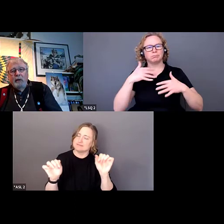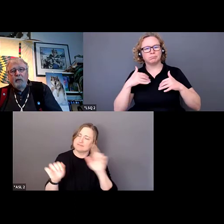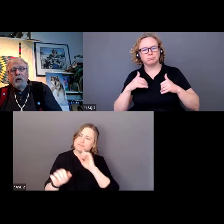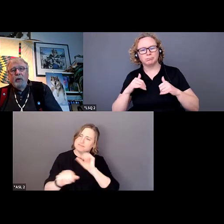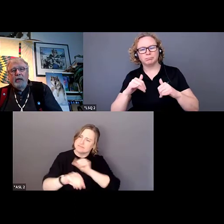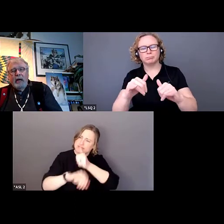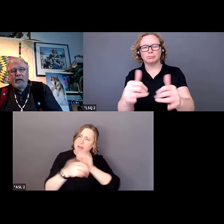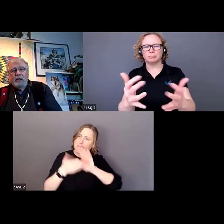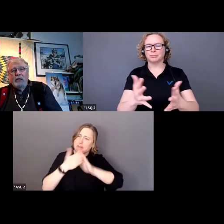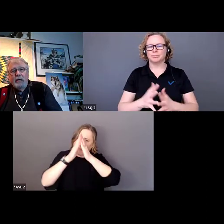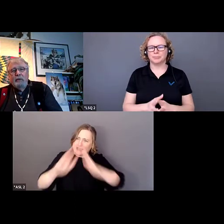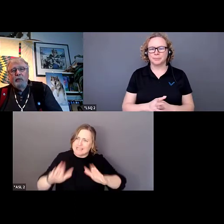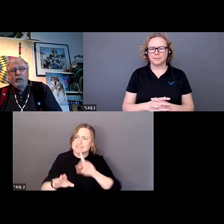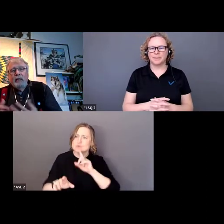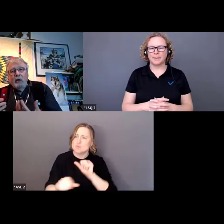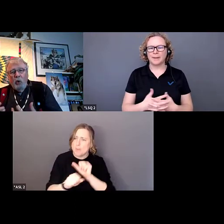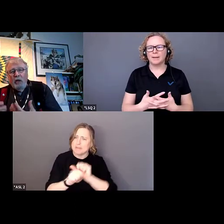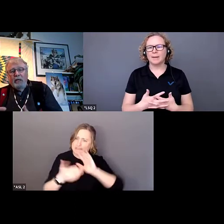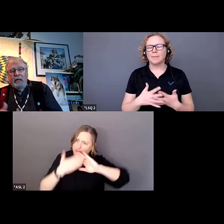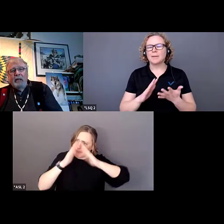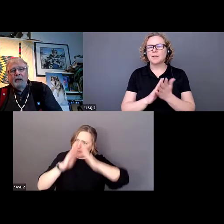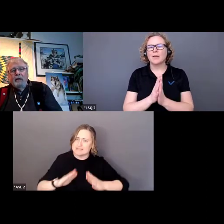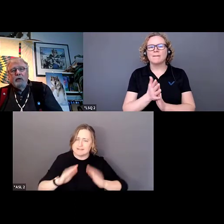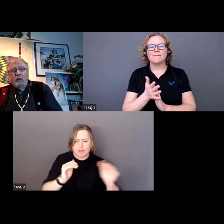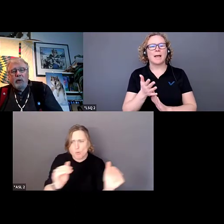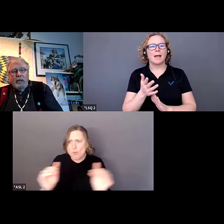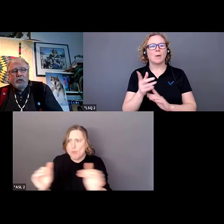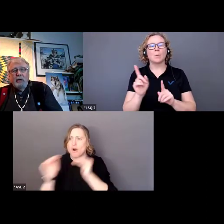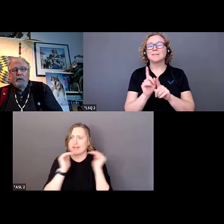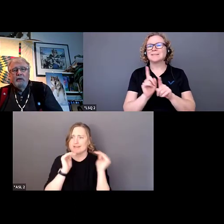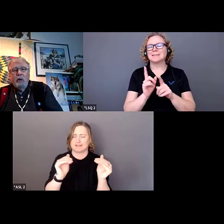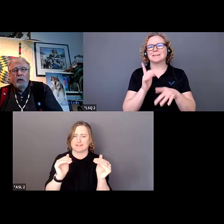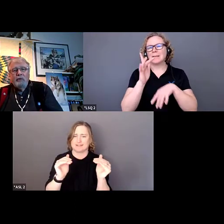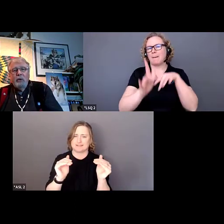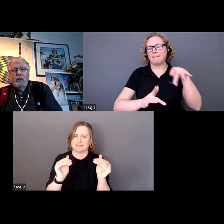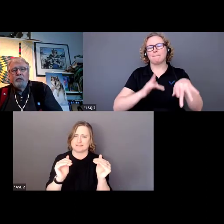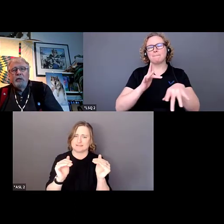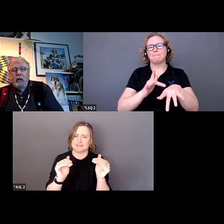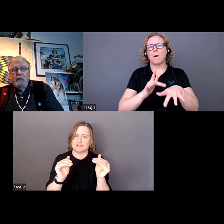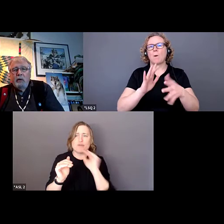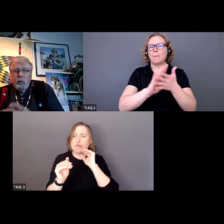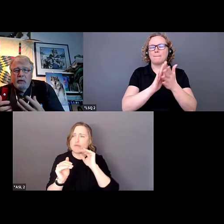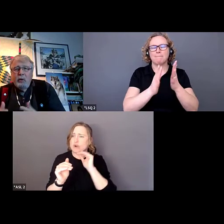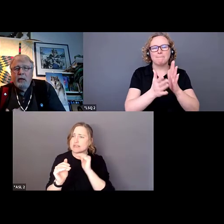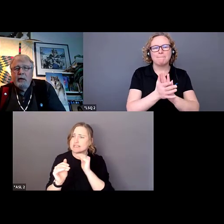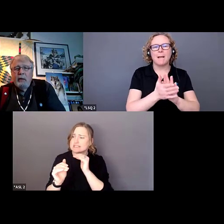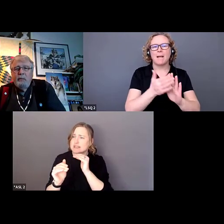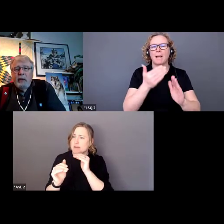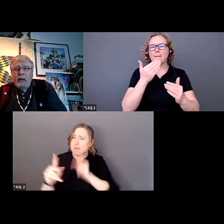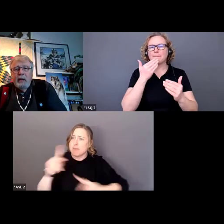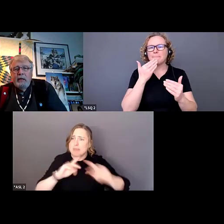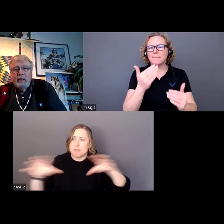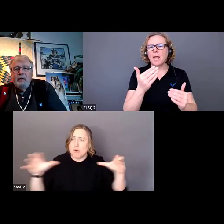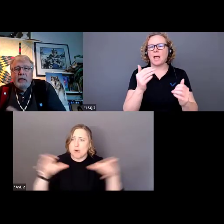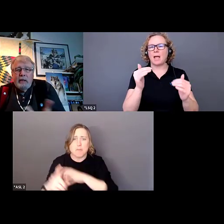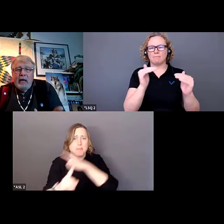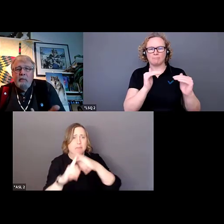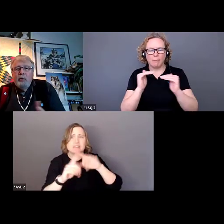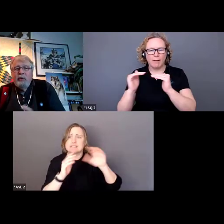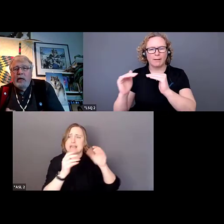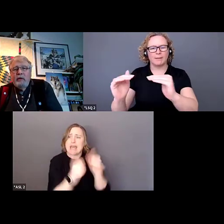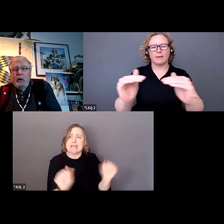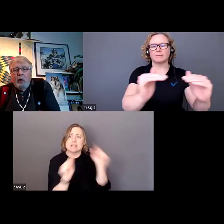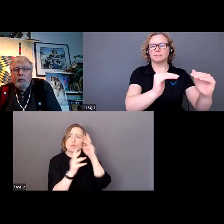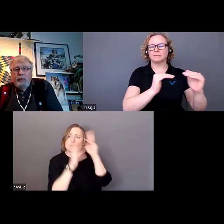world, where we can actually live with equality to each other, to all of creation, and with Creator. This